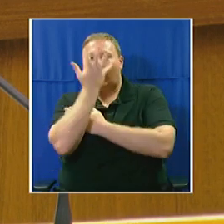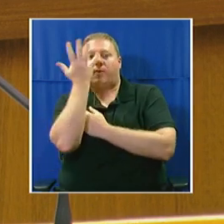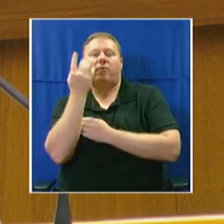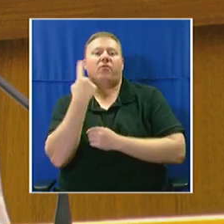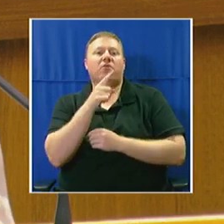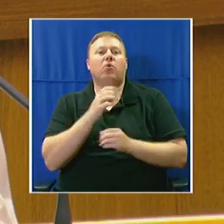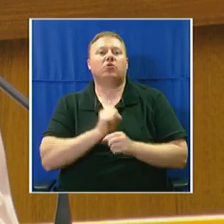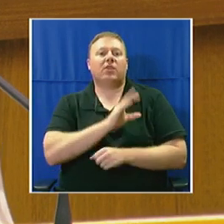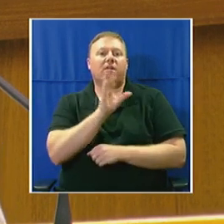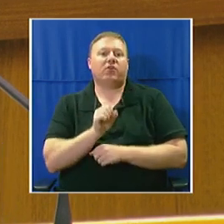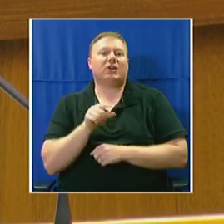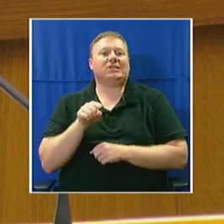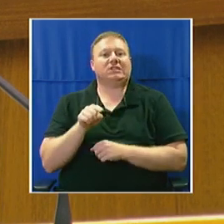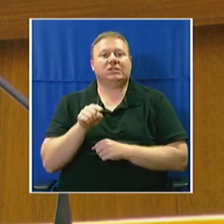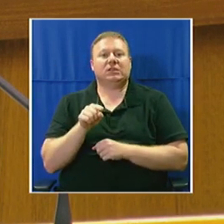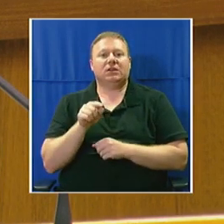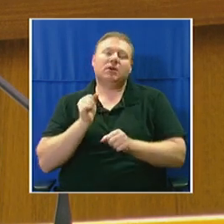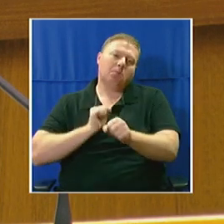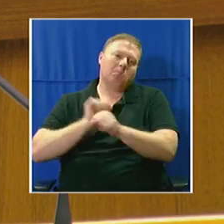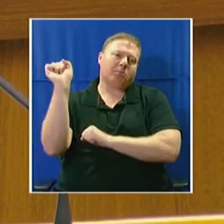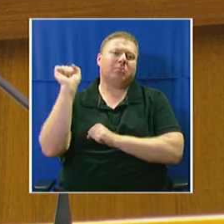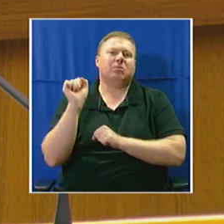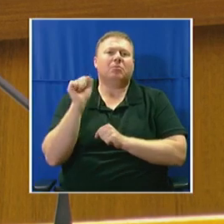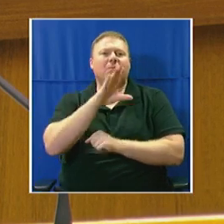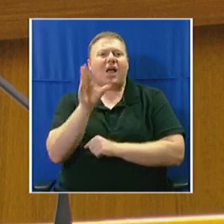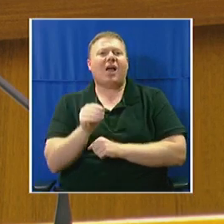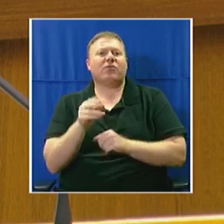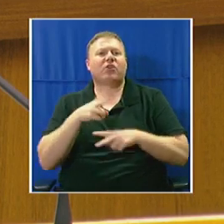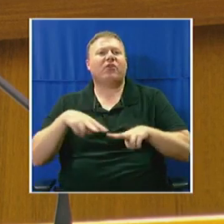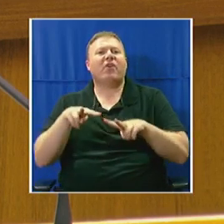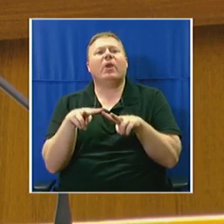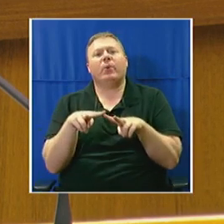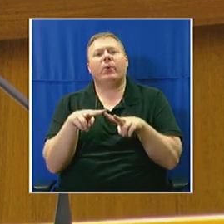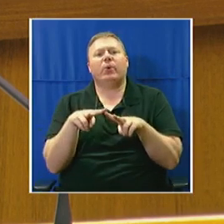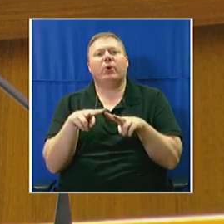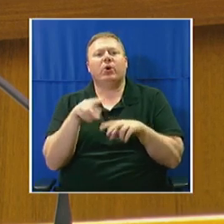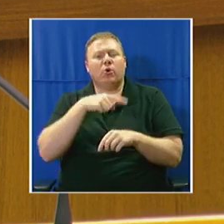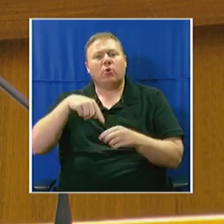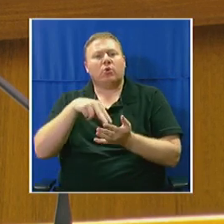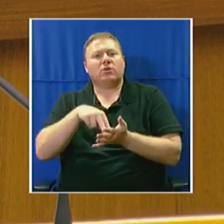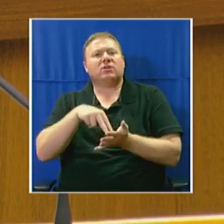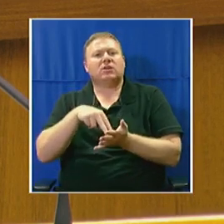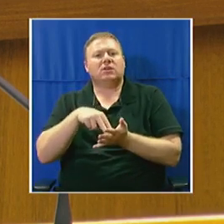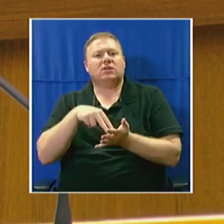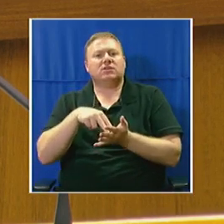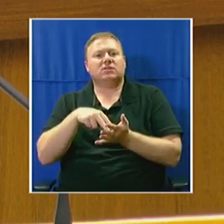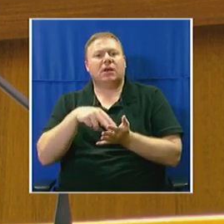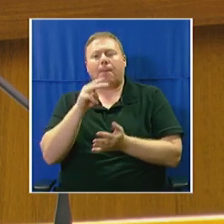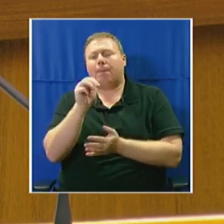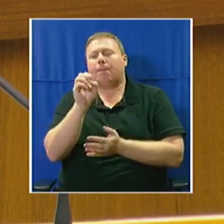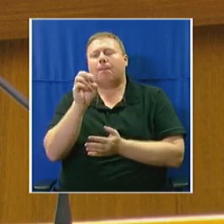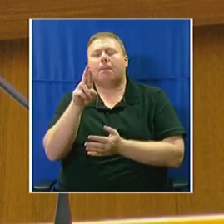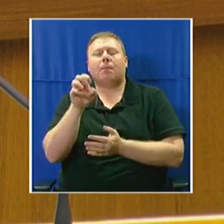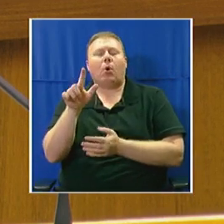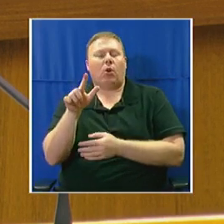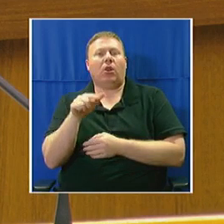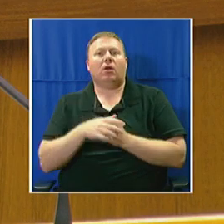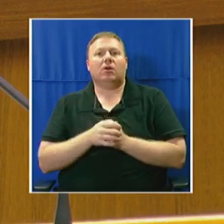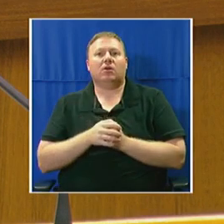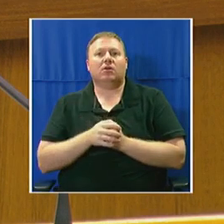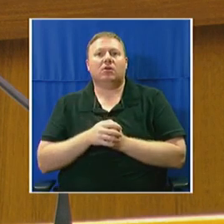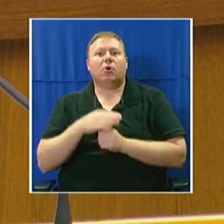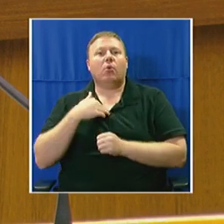against our African values and everything we stand for as as as a people we grew up knowing that men